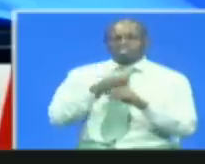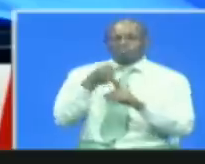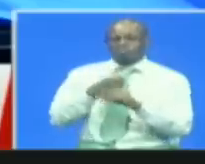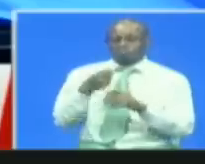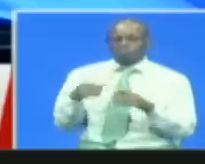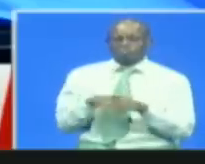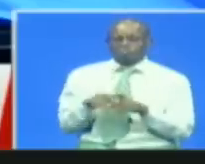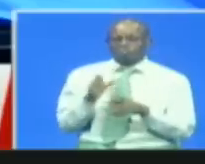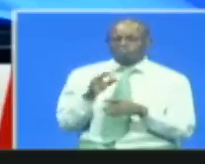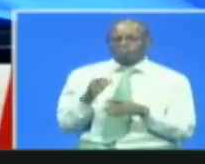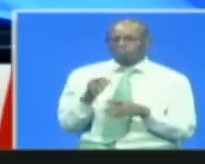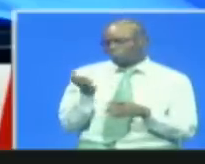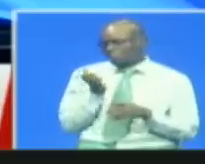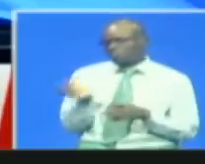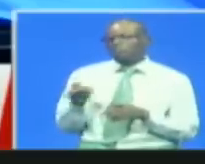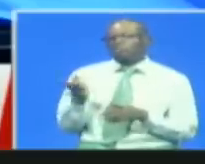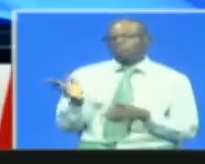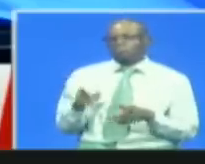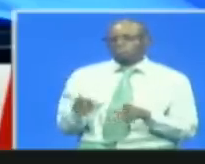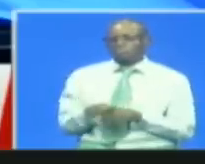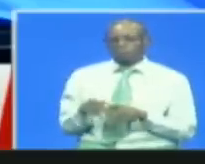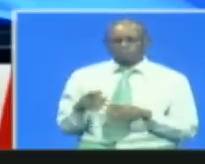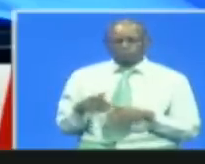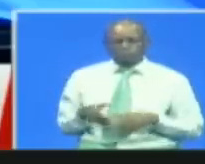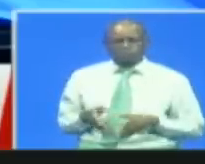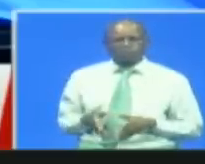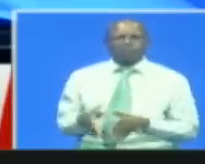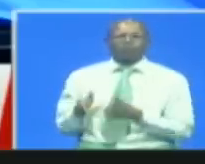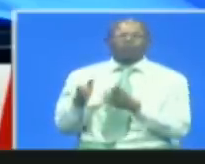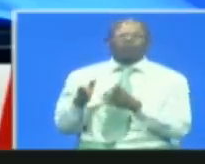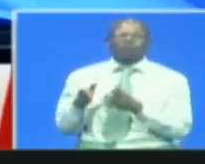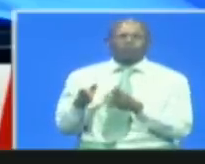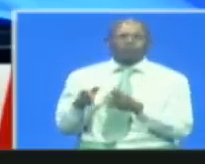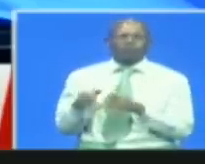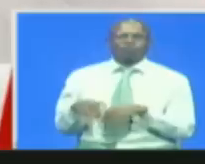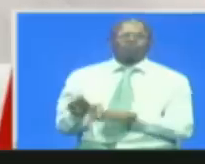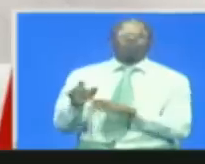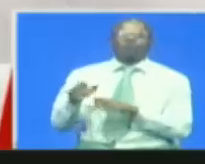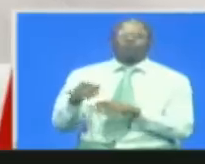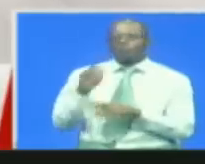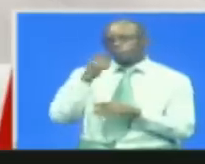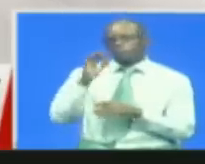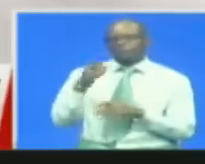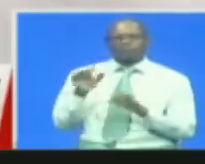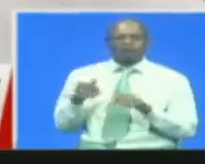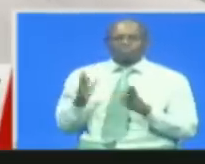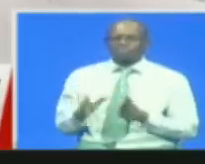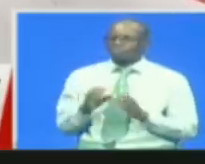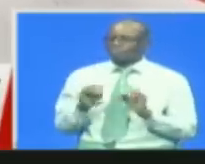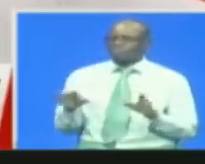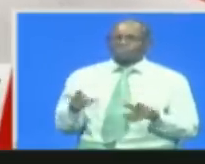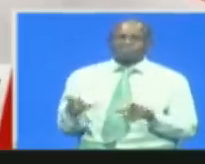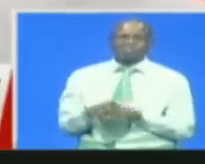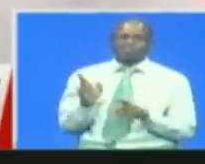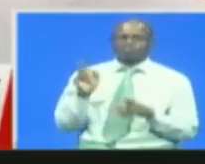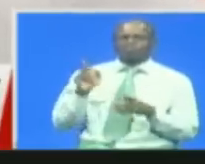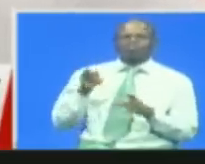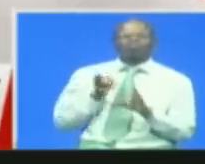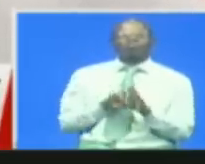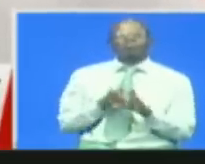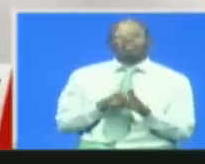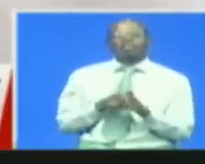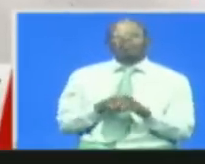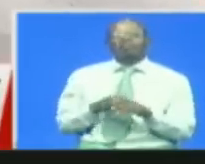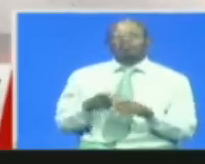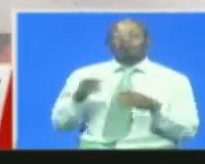totally disregarding the wishes of the farmers in drafting of the document. In the public participation